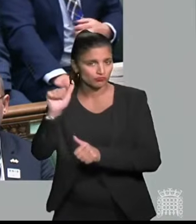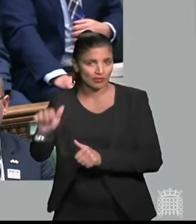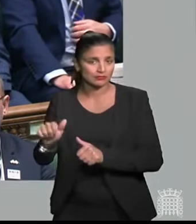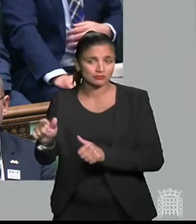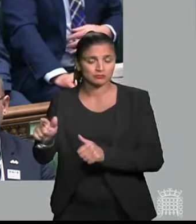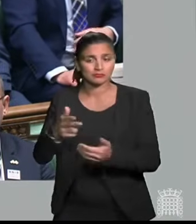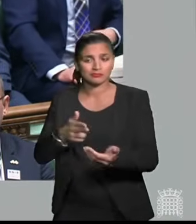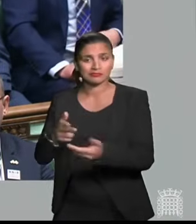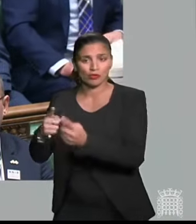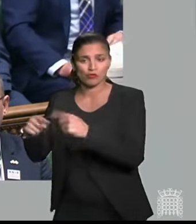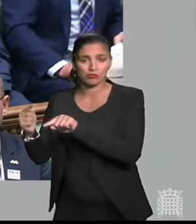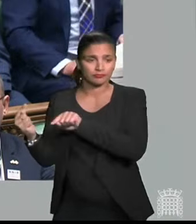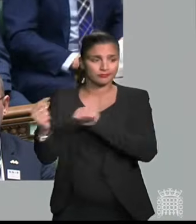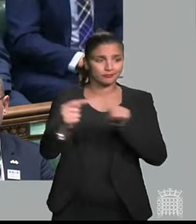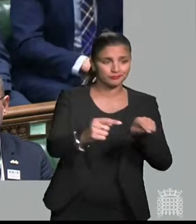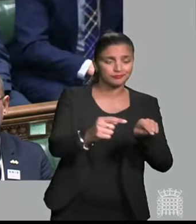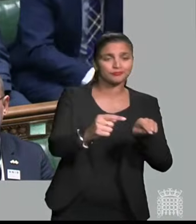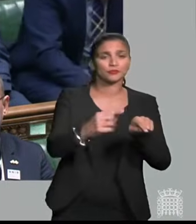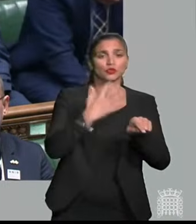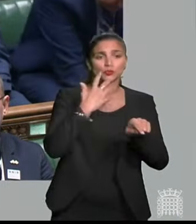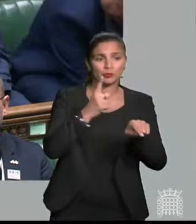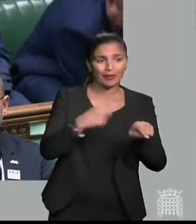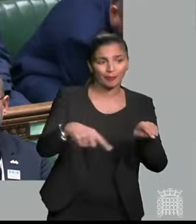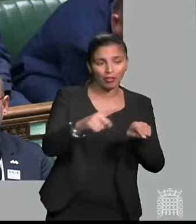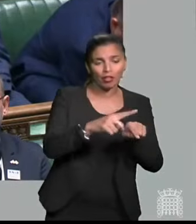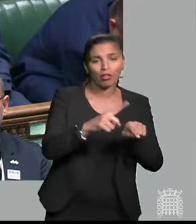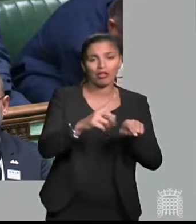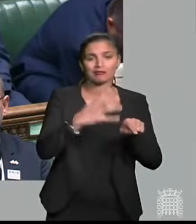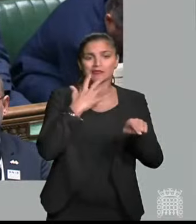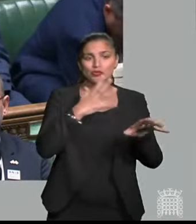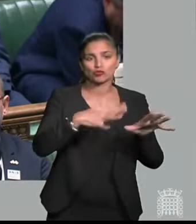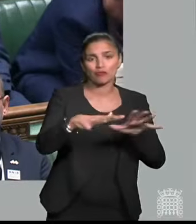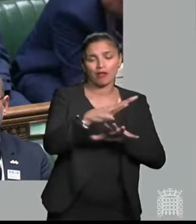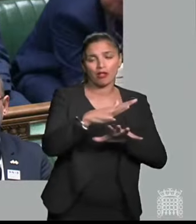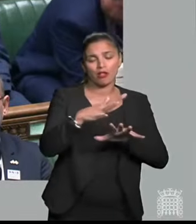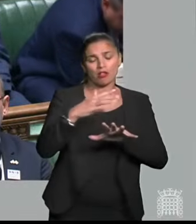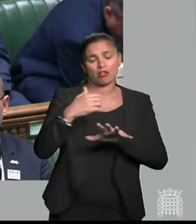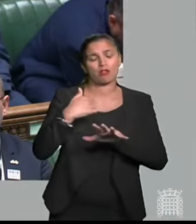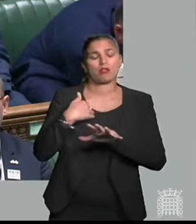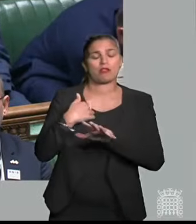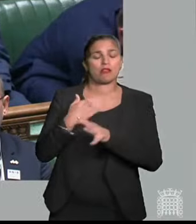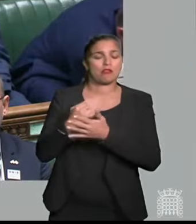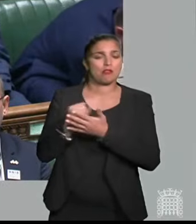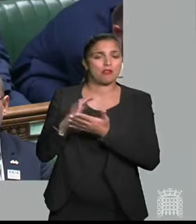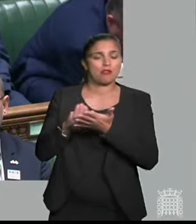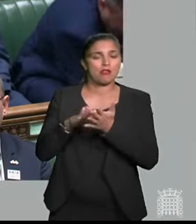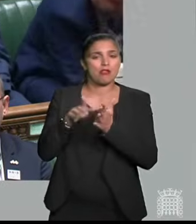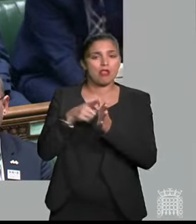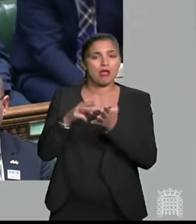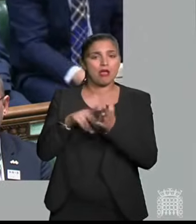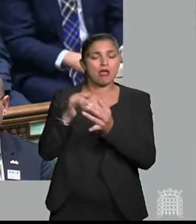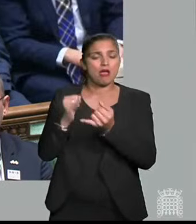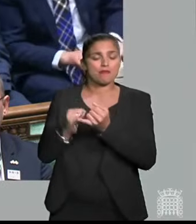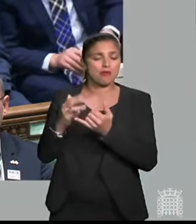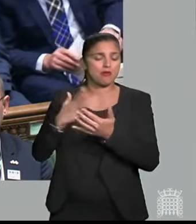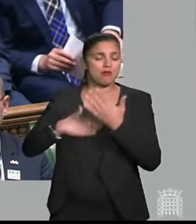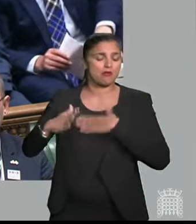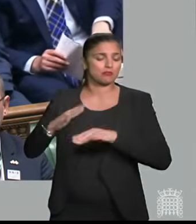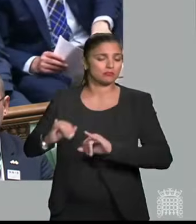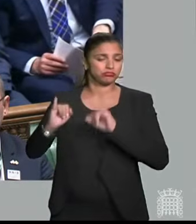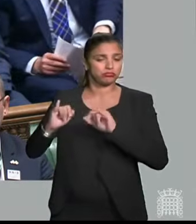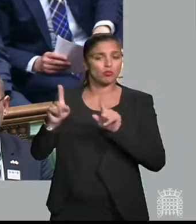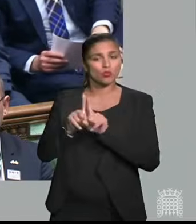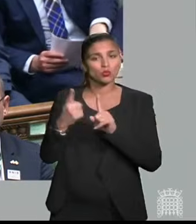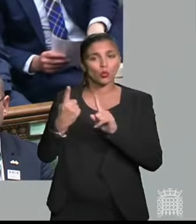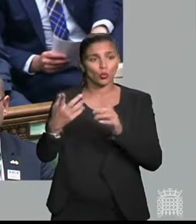and the Israeli state. We fully support the defeat of Hamas and, of course, the safe return of all hostages